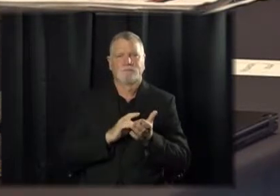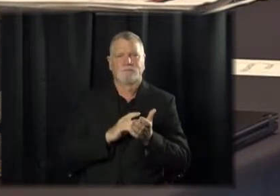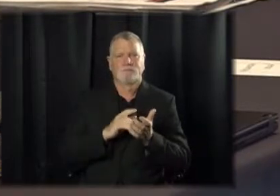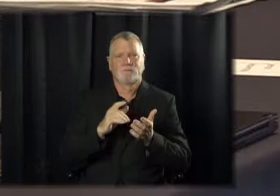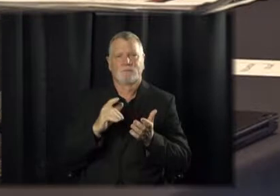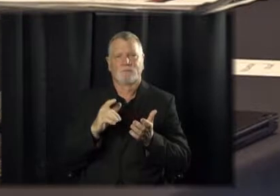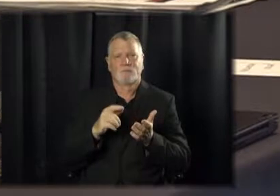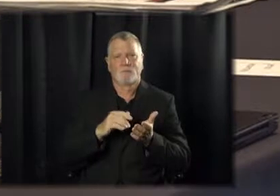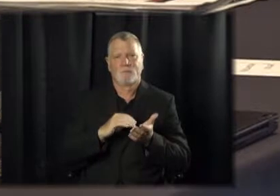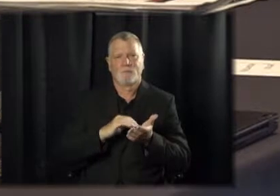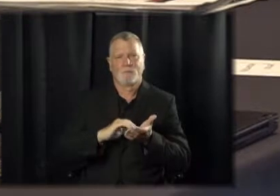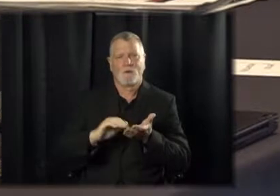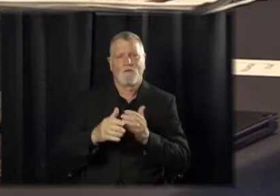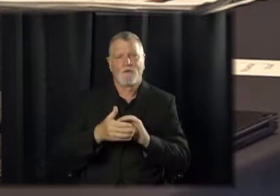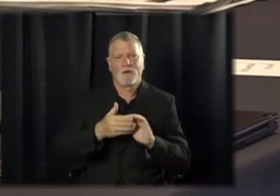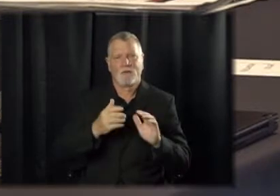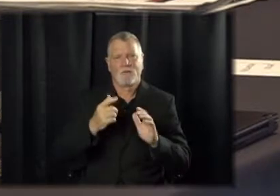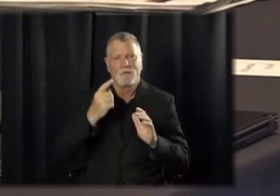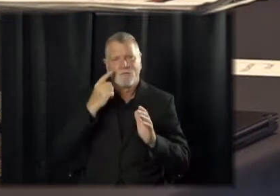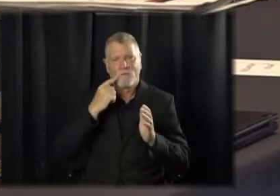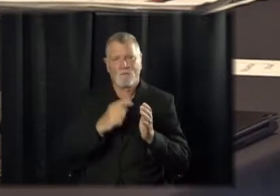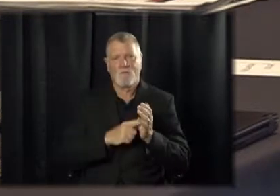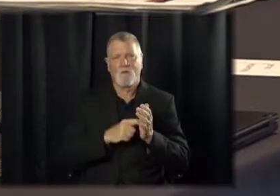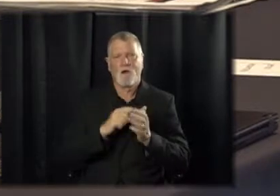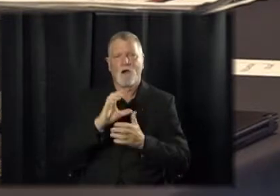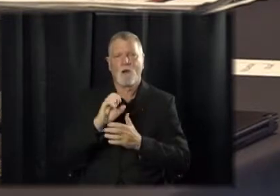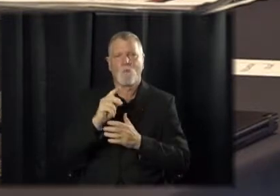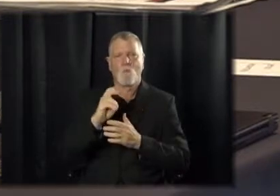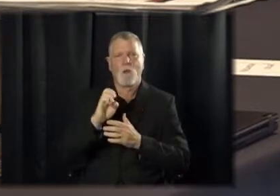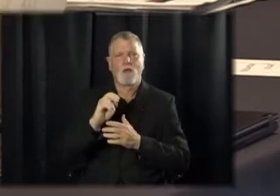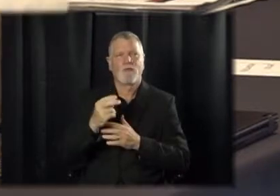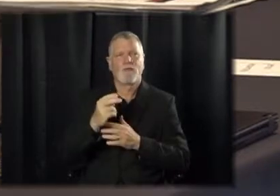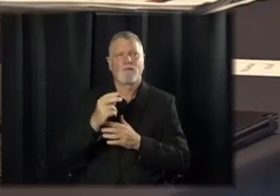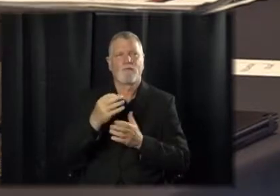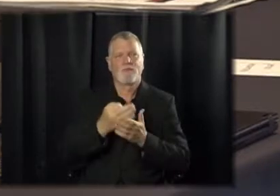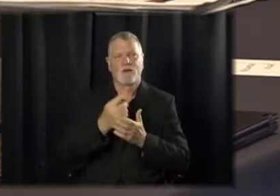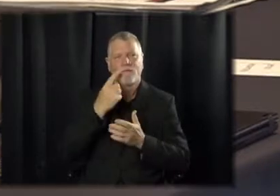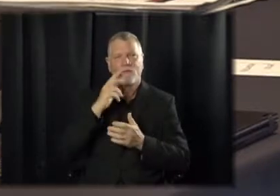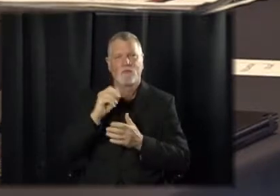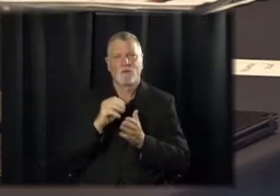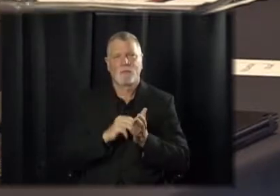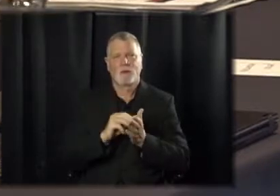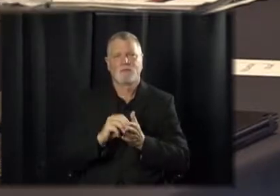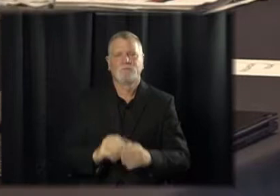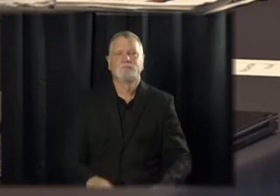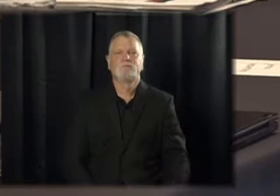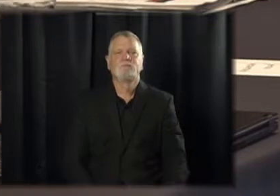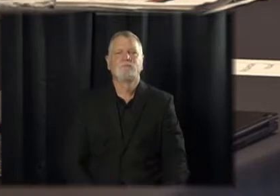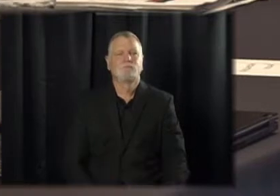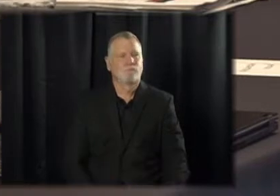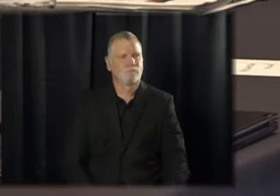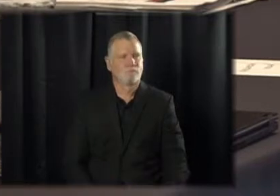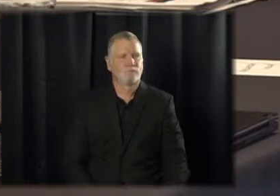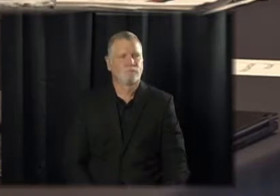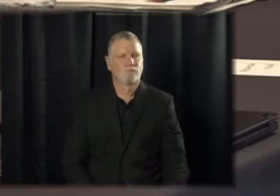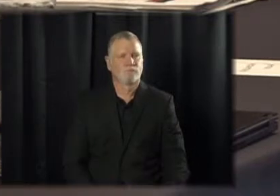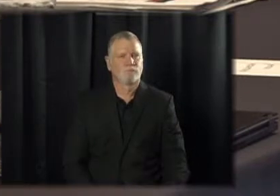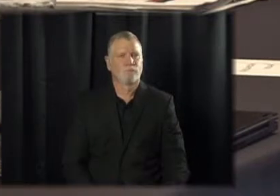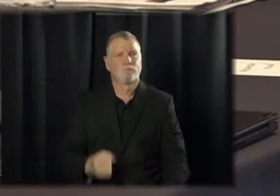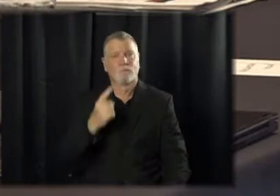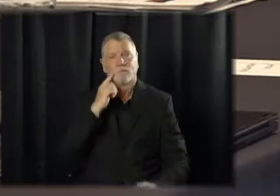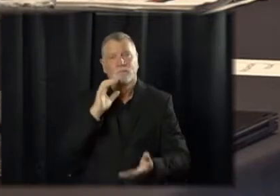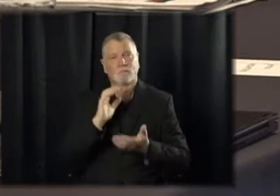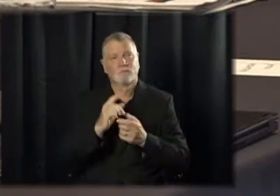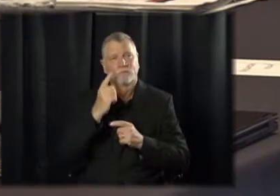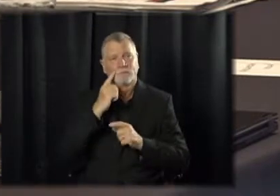loan forgiveness program with Commonwealth funding of $30 million. The reduction in appropriations from the Commonwealth